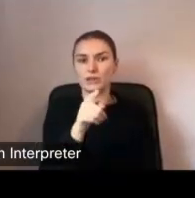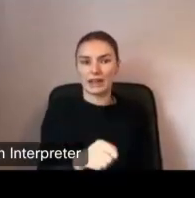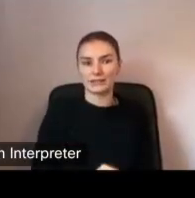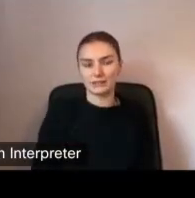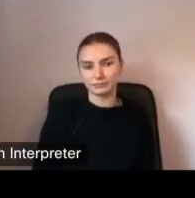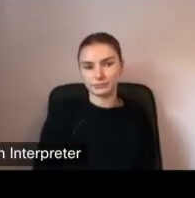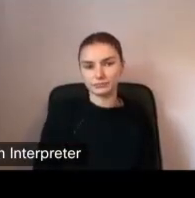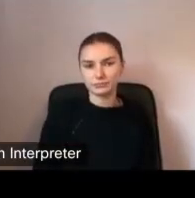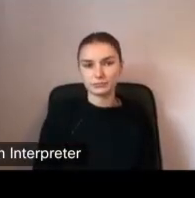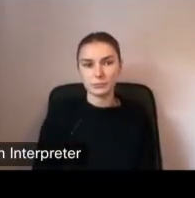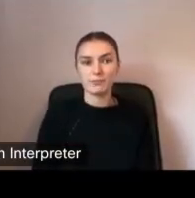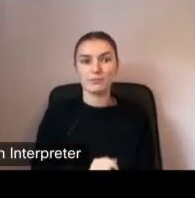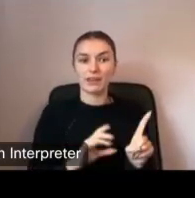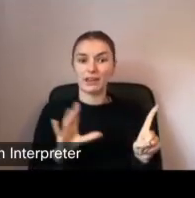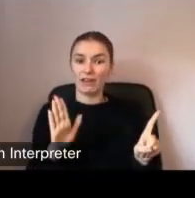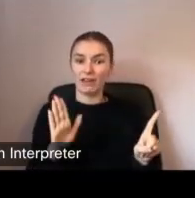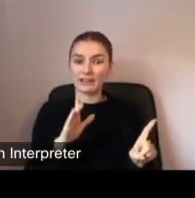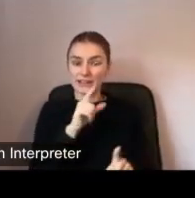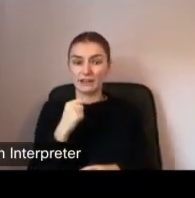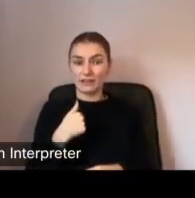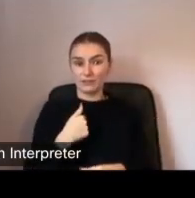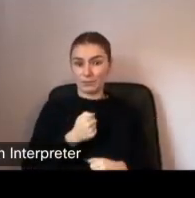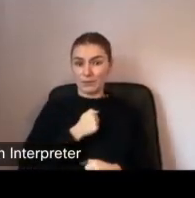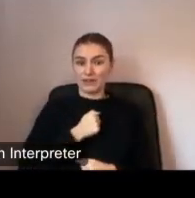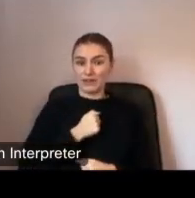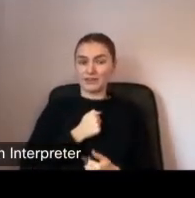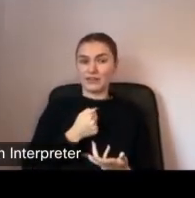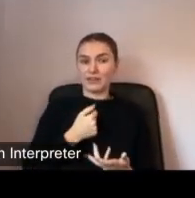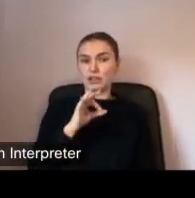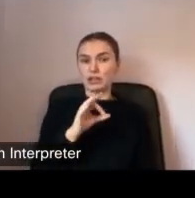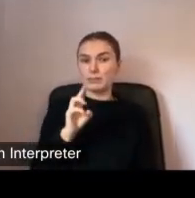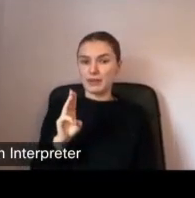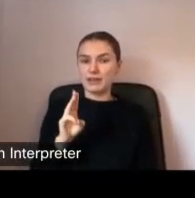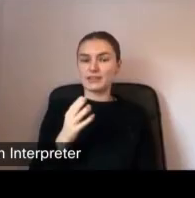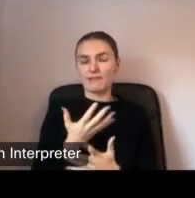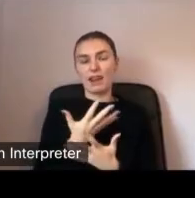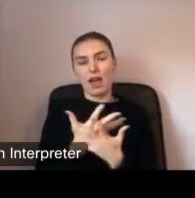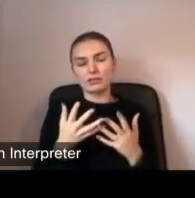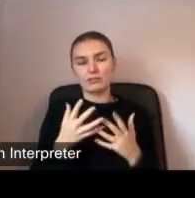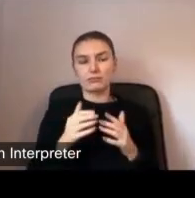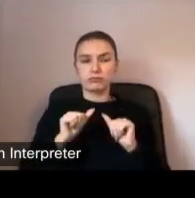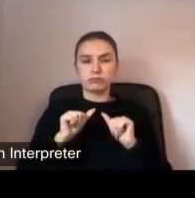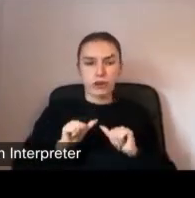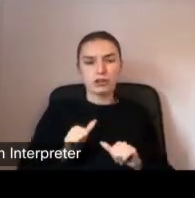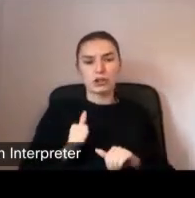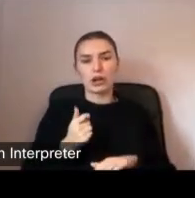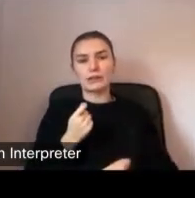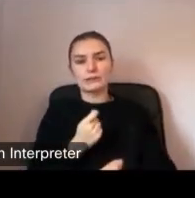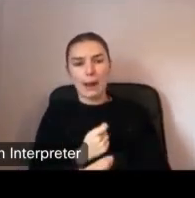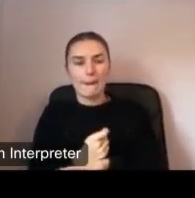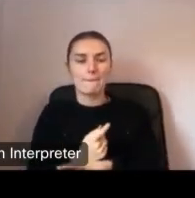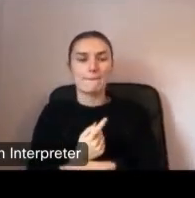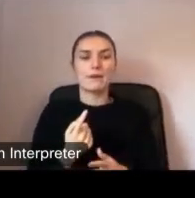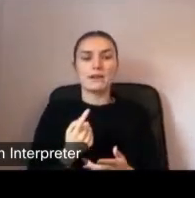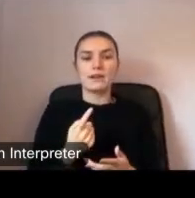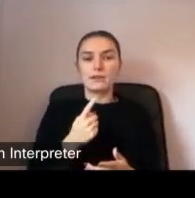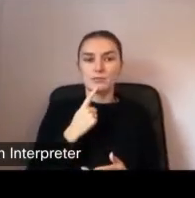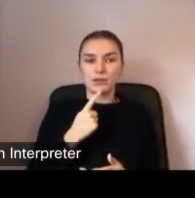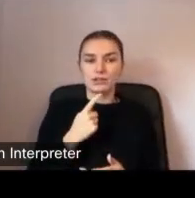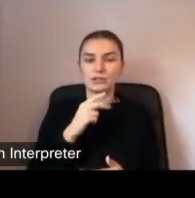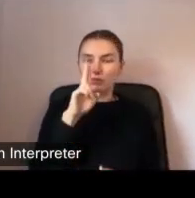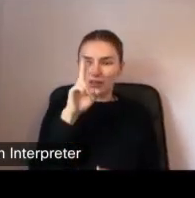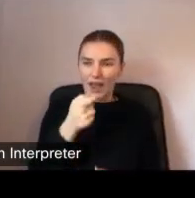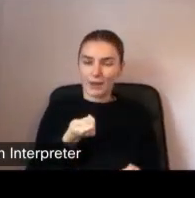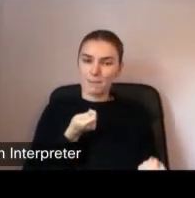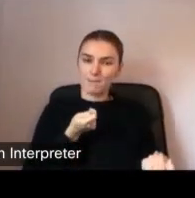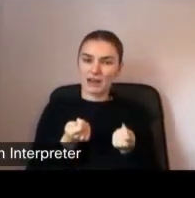for me. I always feel my sense is that GPs are under so much pressure and time and seeing that, but that you can manage that